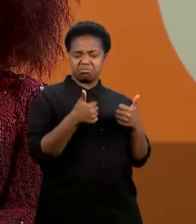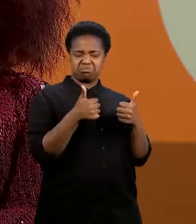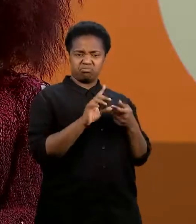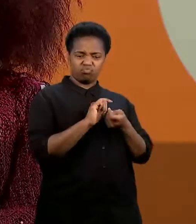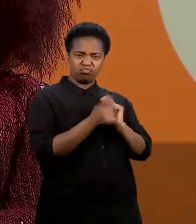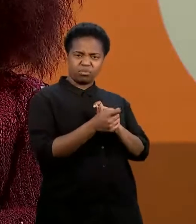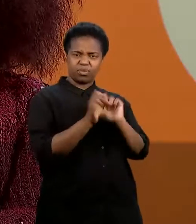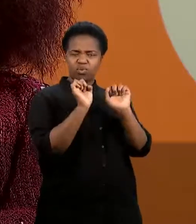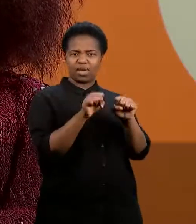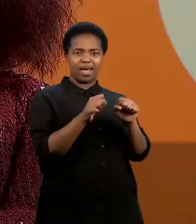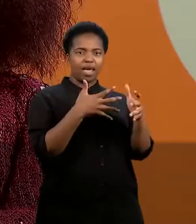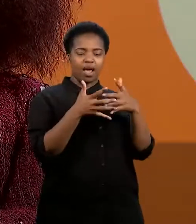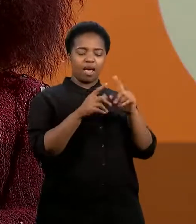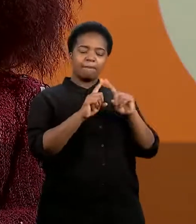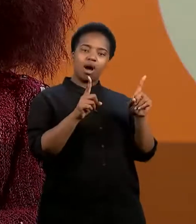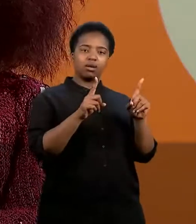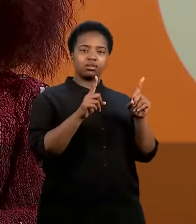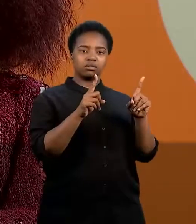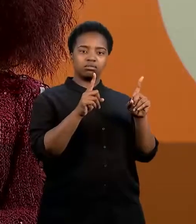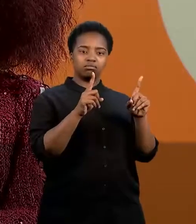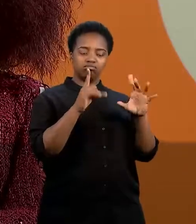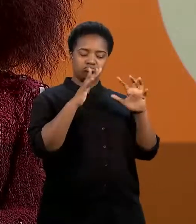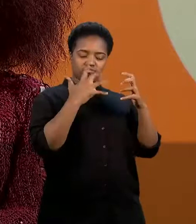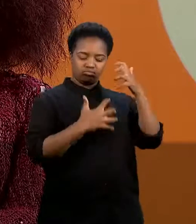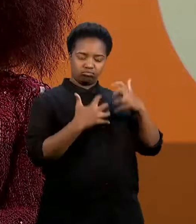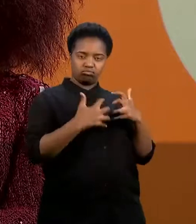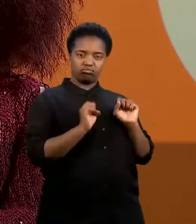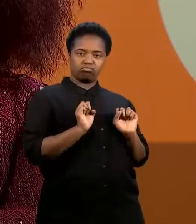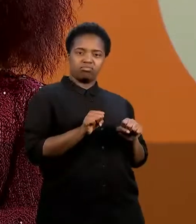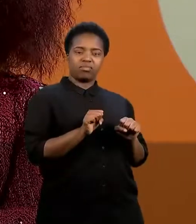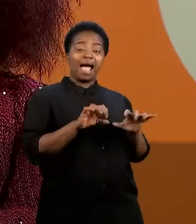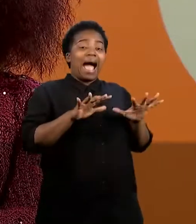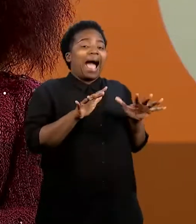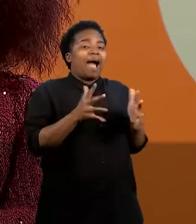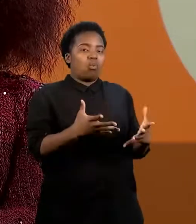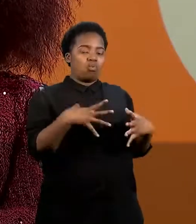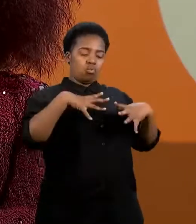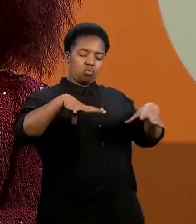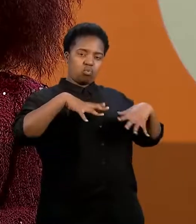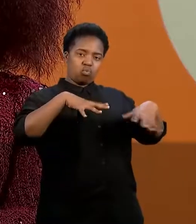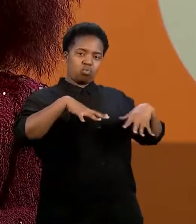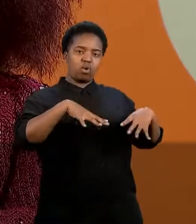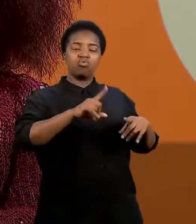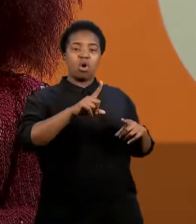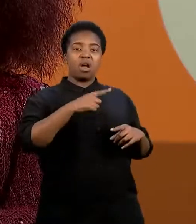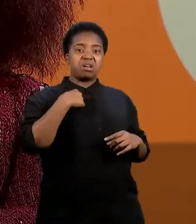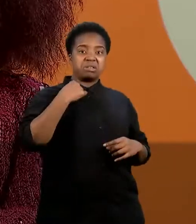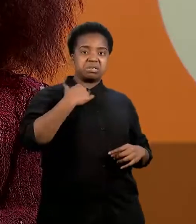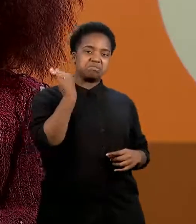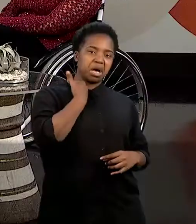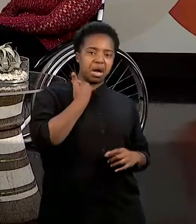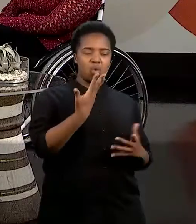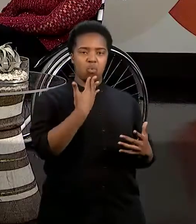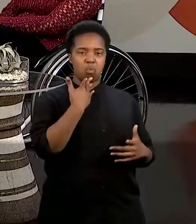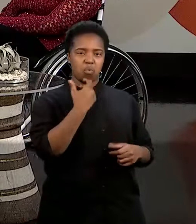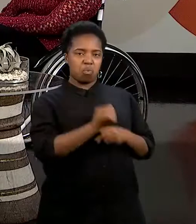wear. You can be wrapped in a sack but you still look the part. Like it's how you wear it, not like what it's all